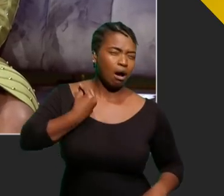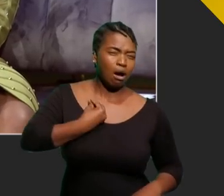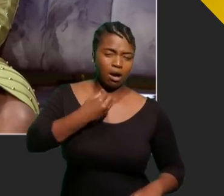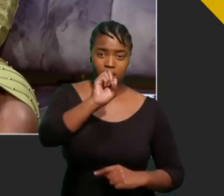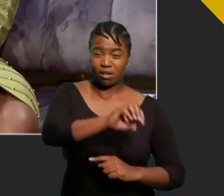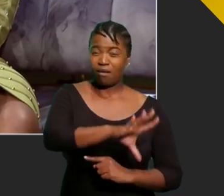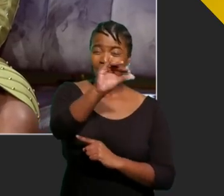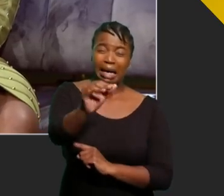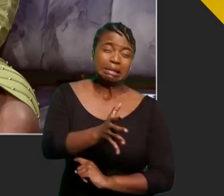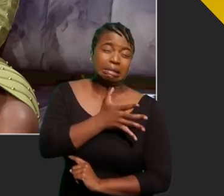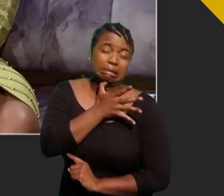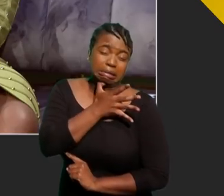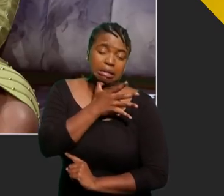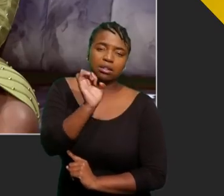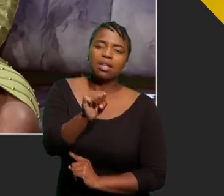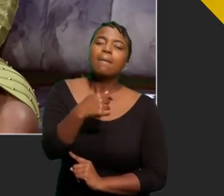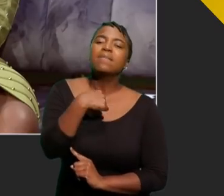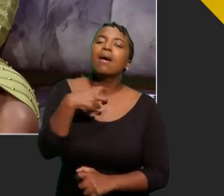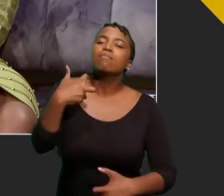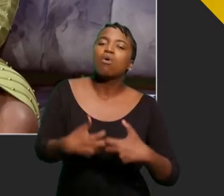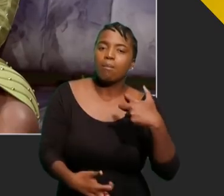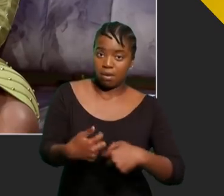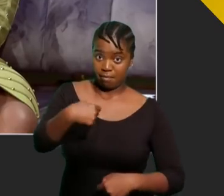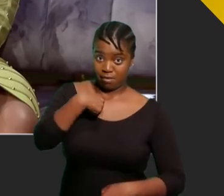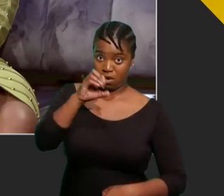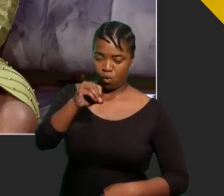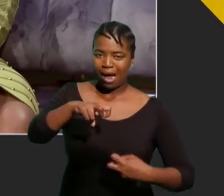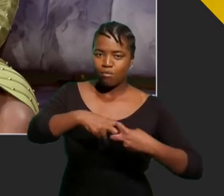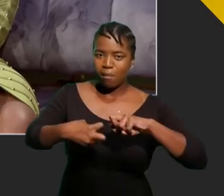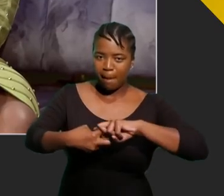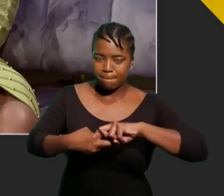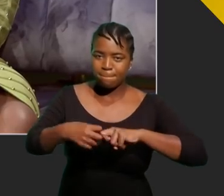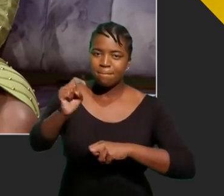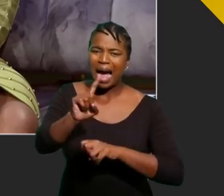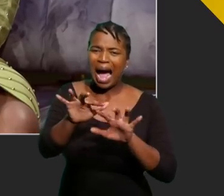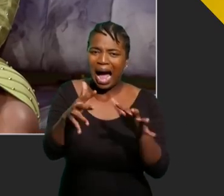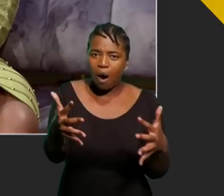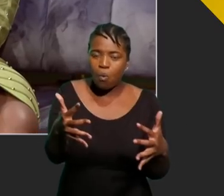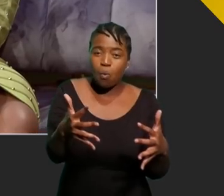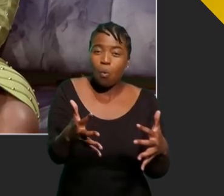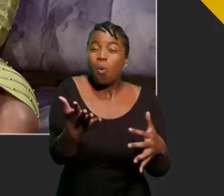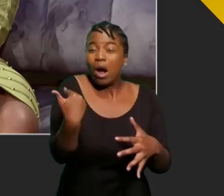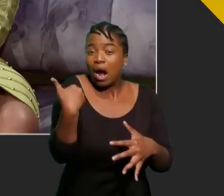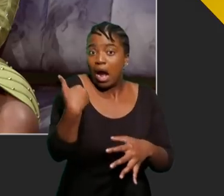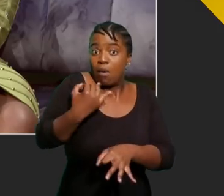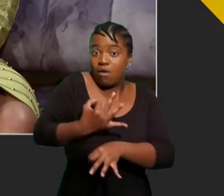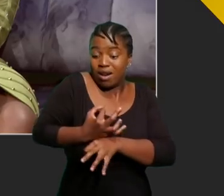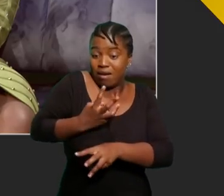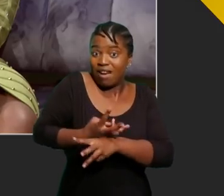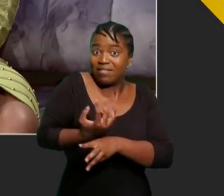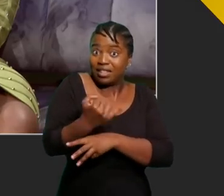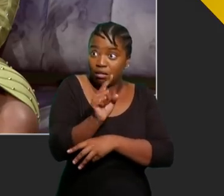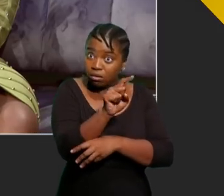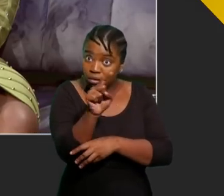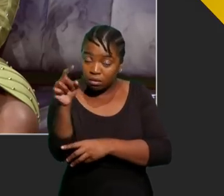South Africa. Inkinga engnayo ukuthi, how do we then take out the moral decay of our fathers and mothers? Because that's who we're dealing with. If